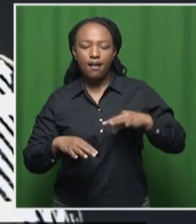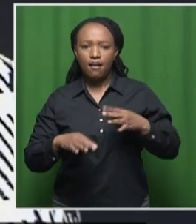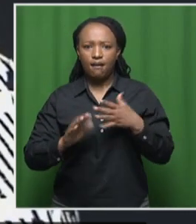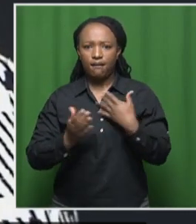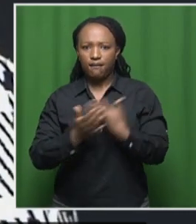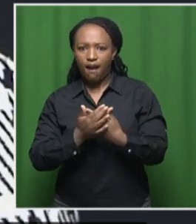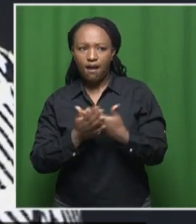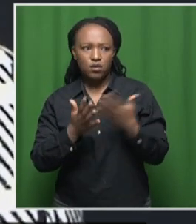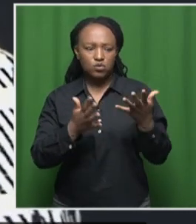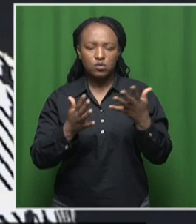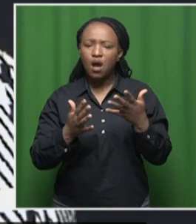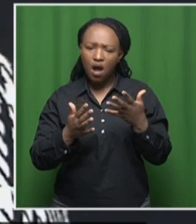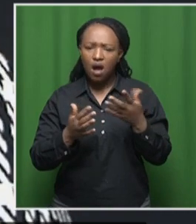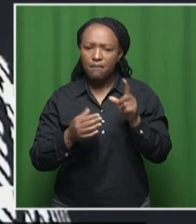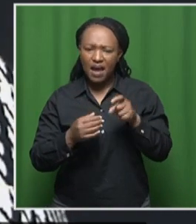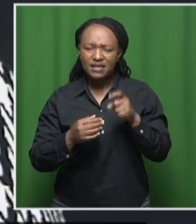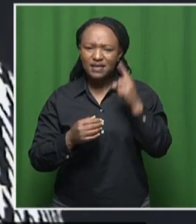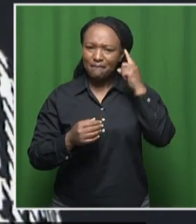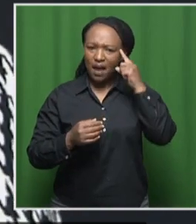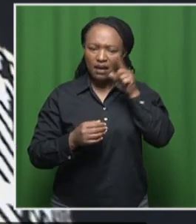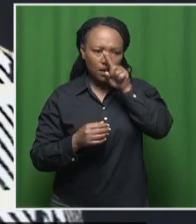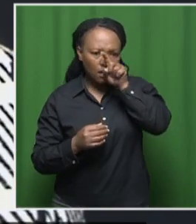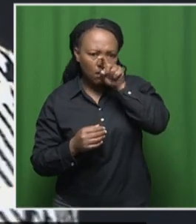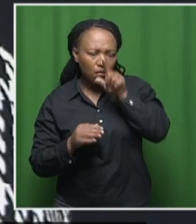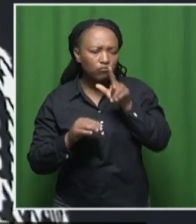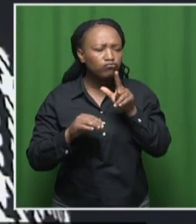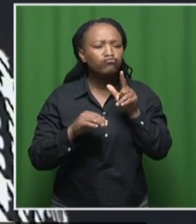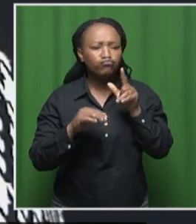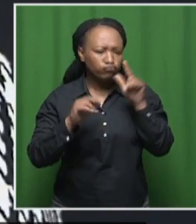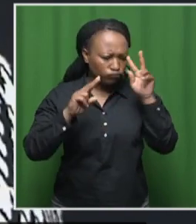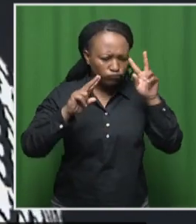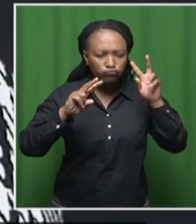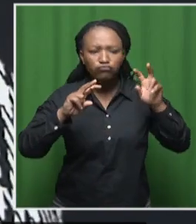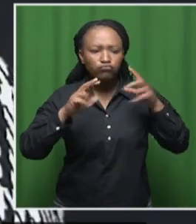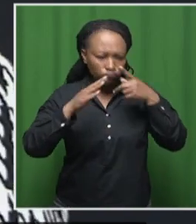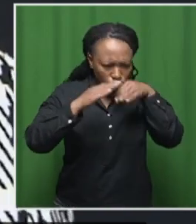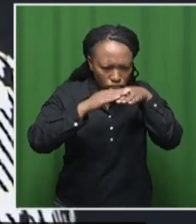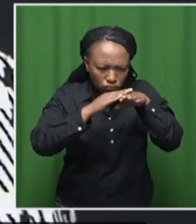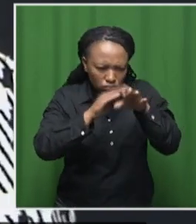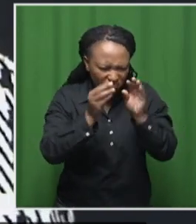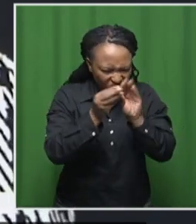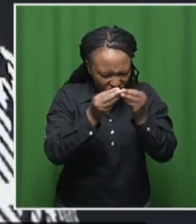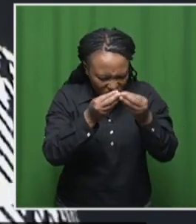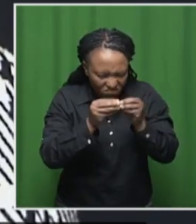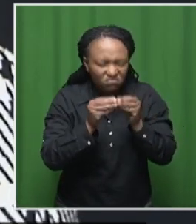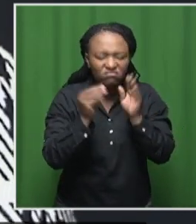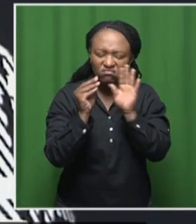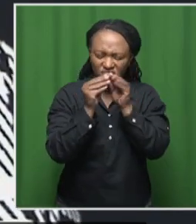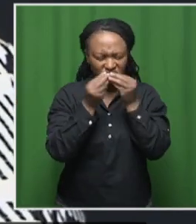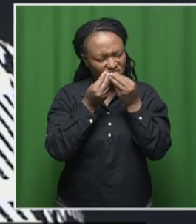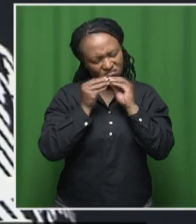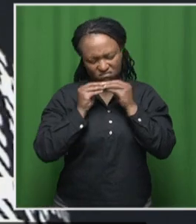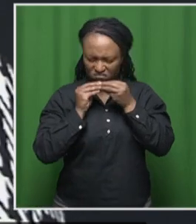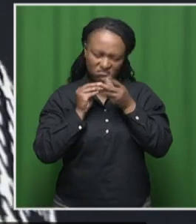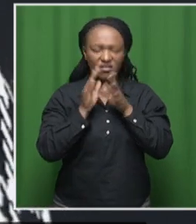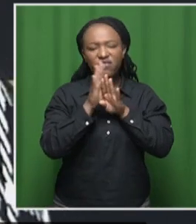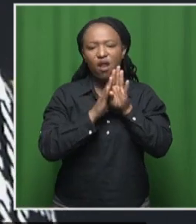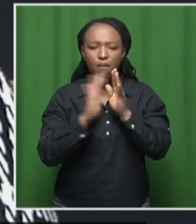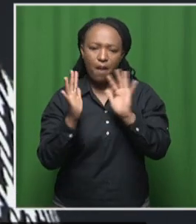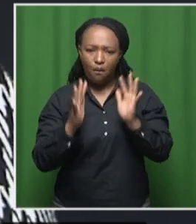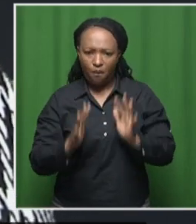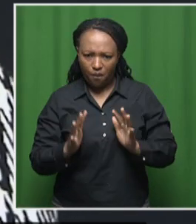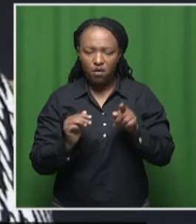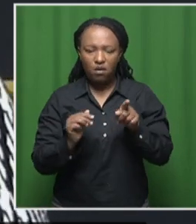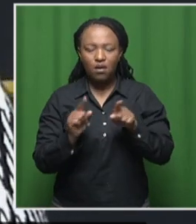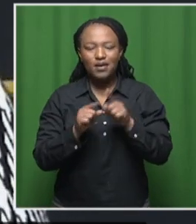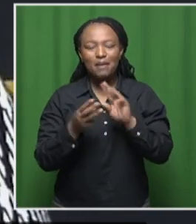that curious mind, curiosity, break things open, see how it works, put it together. You develop that maths and